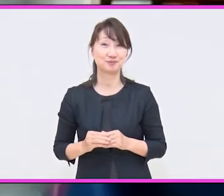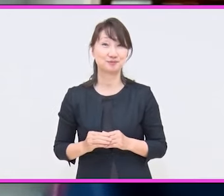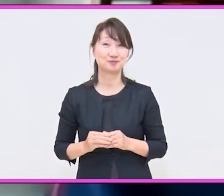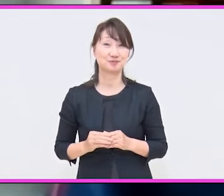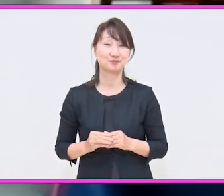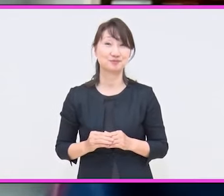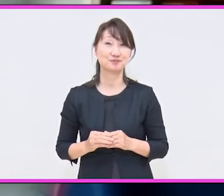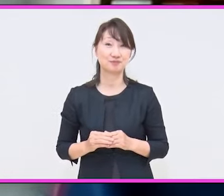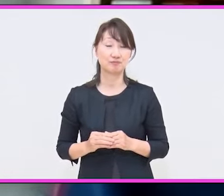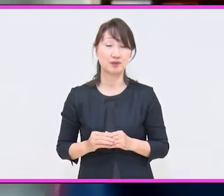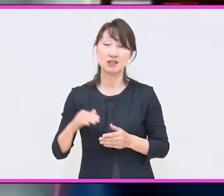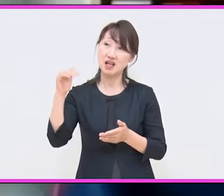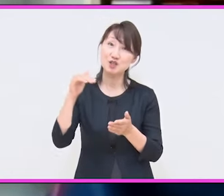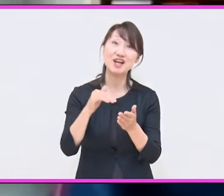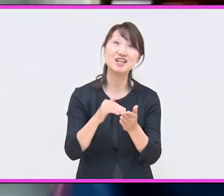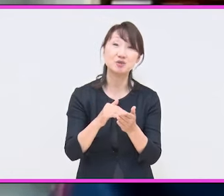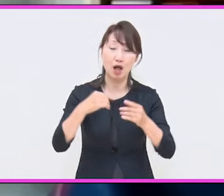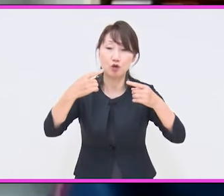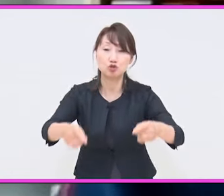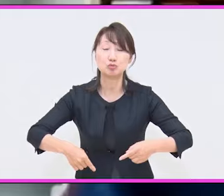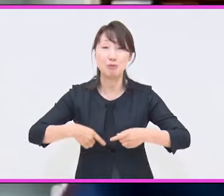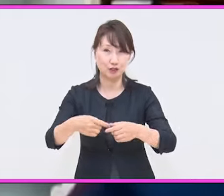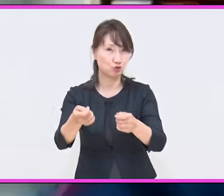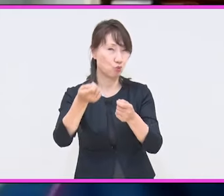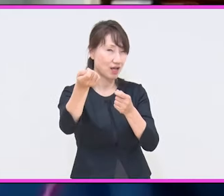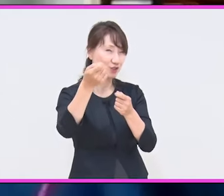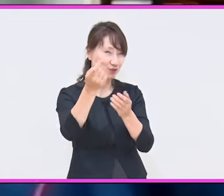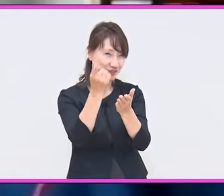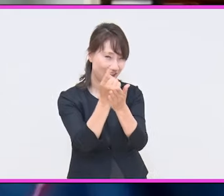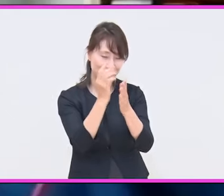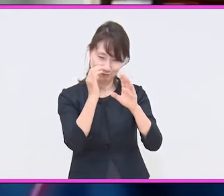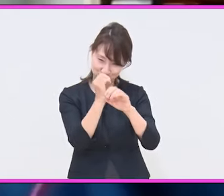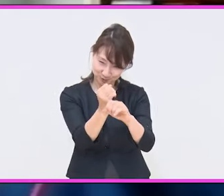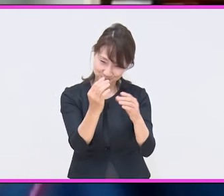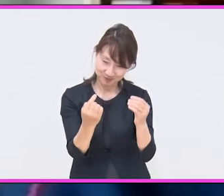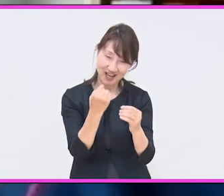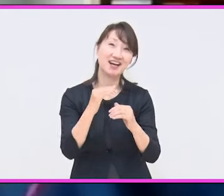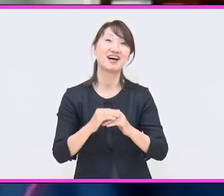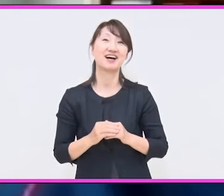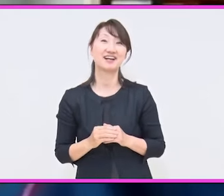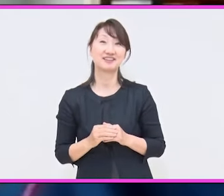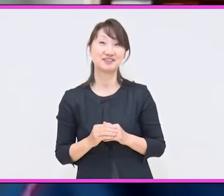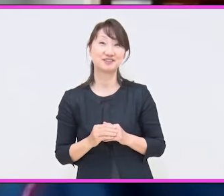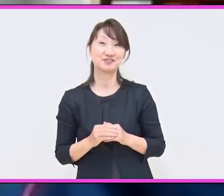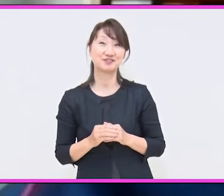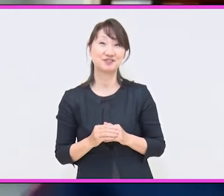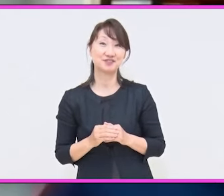I gradually refined my sports down until eventually I was just fencing.